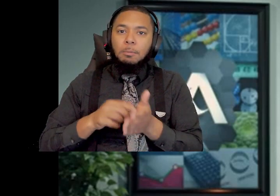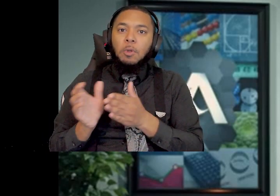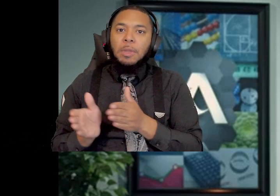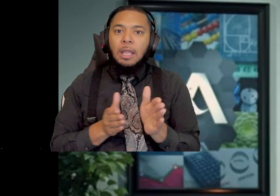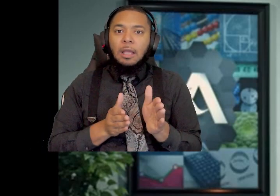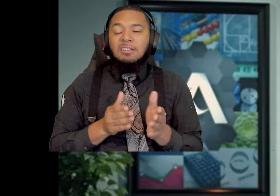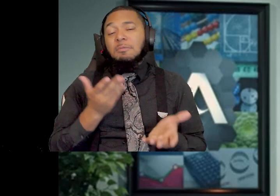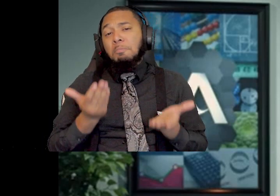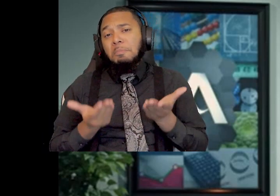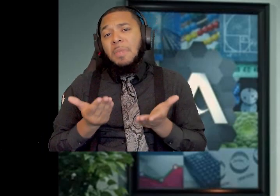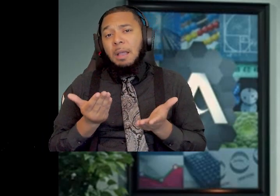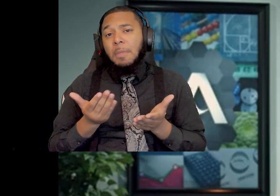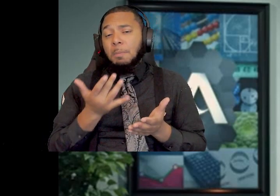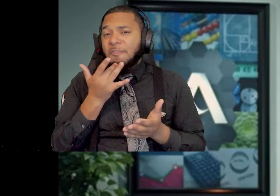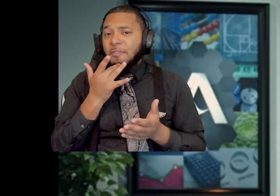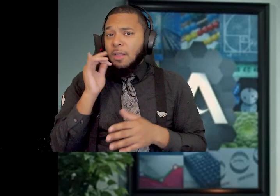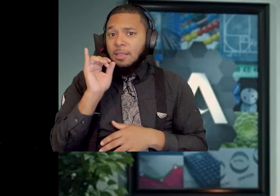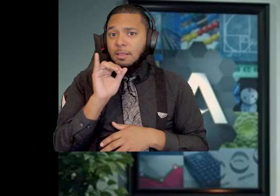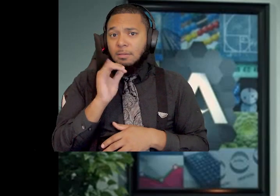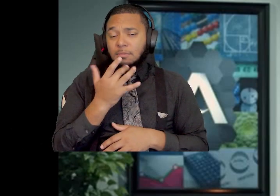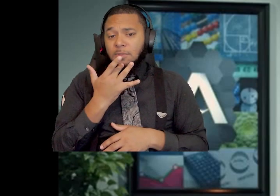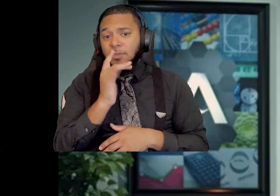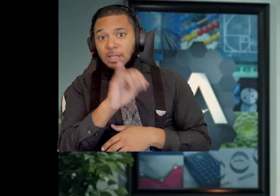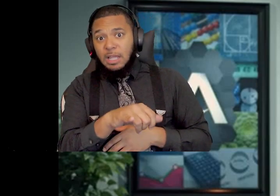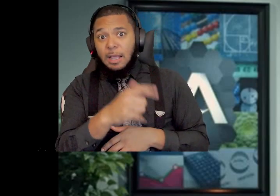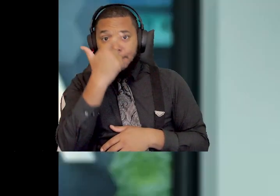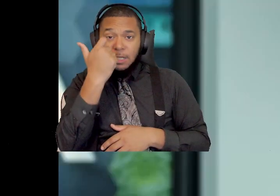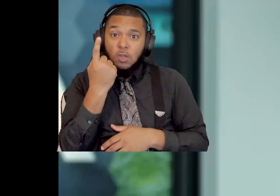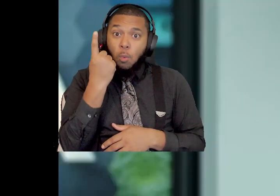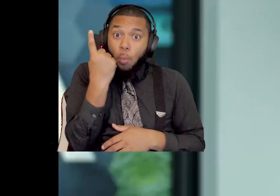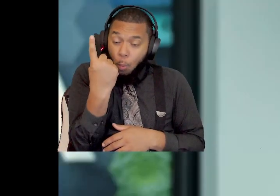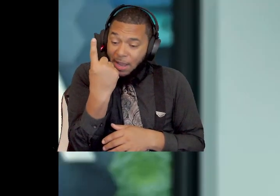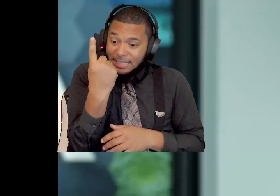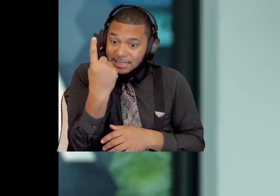you might want to go for the low deductible plan because just one trip